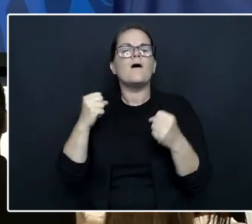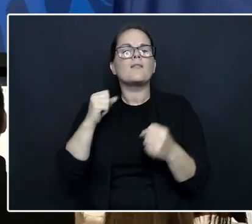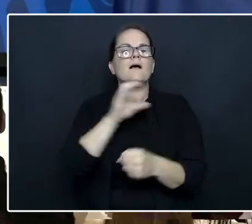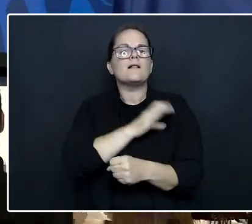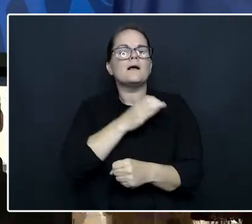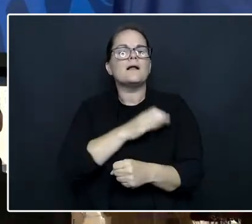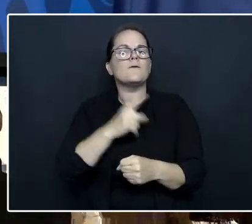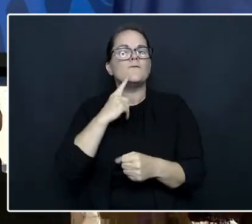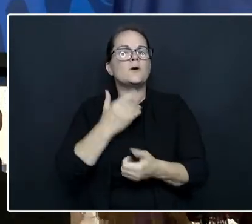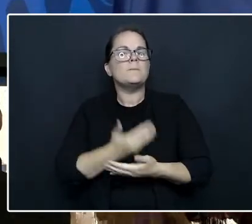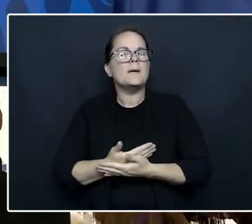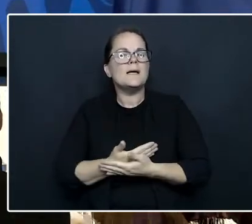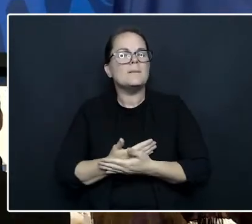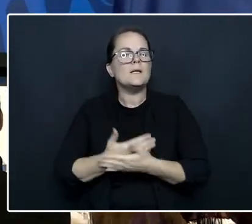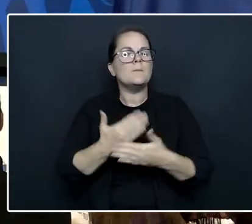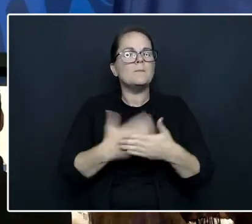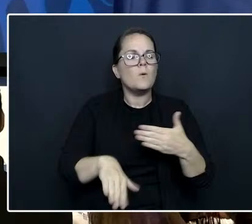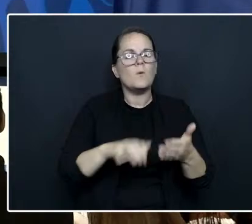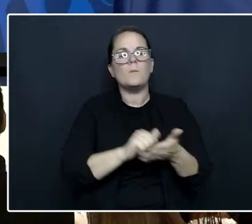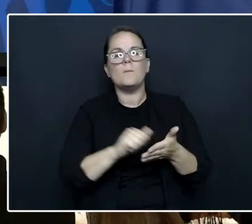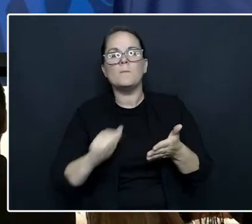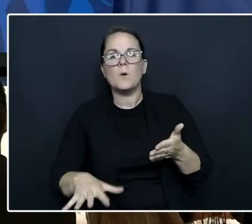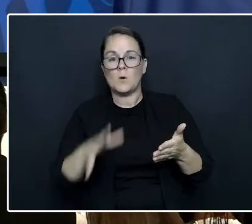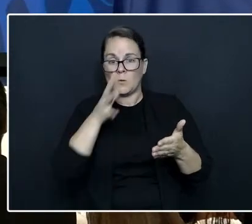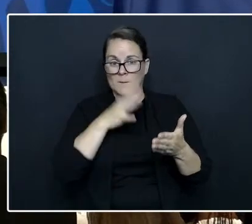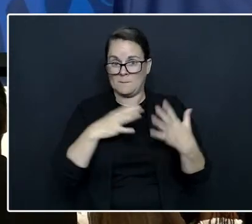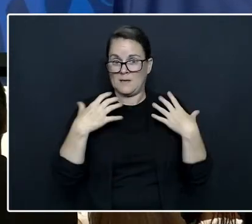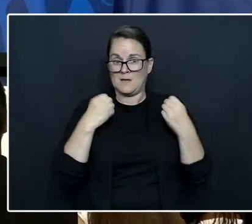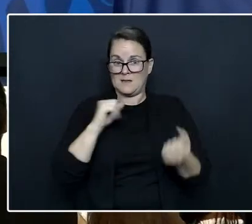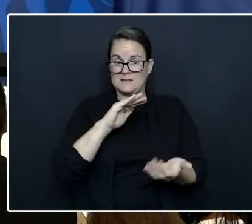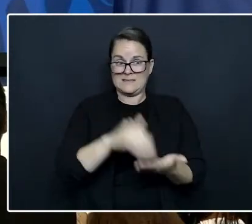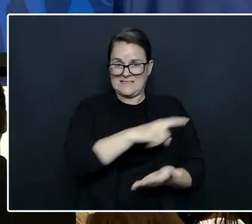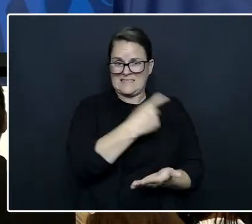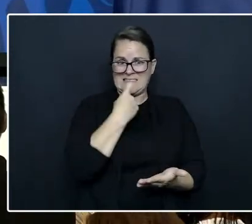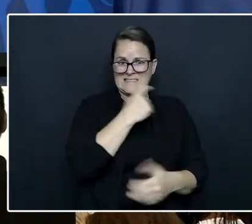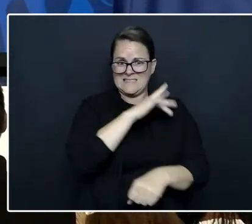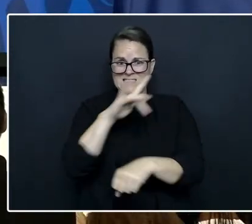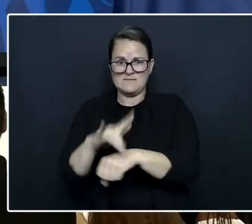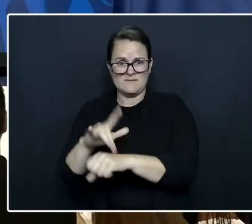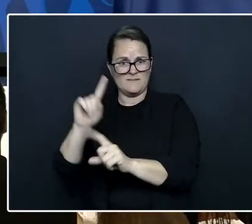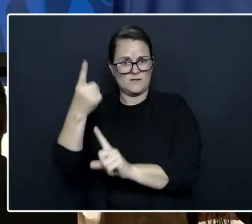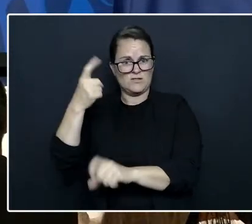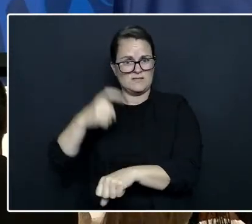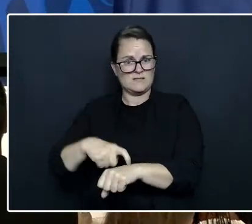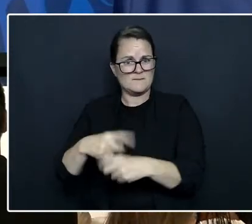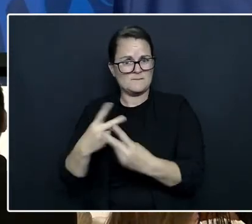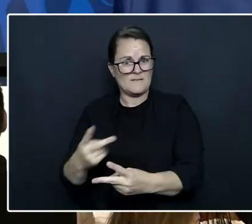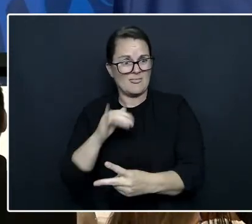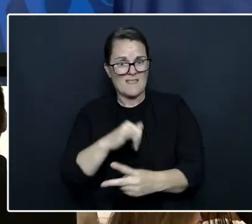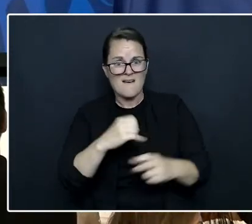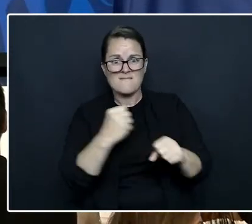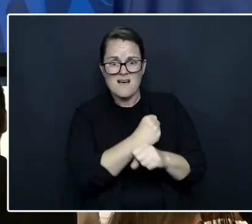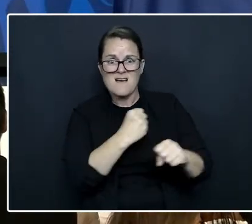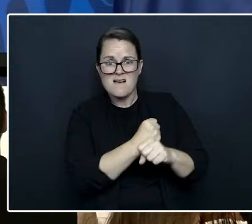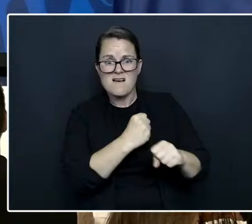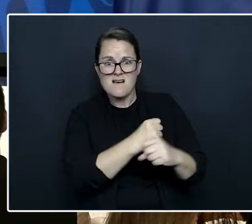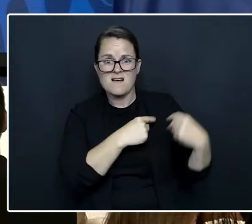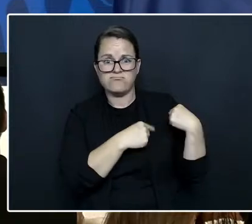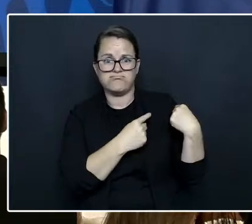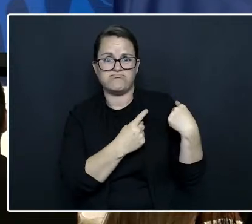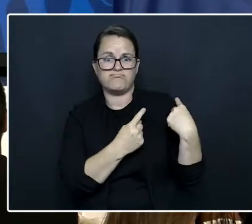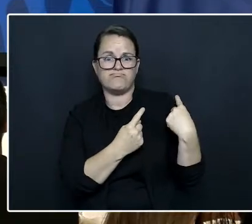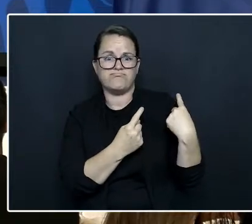But while Joe and Kamala are fighting for us, Donald Trump is only fighting for himself. Trump